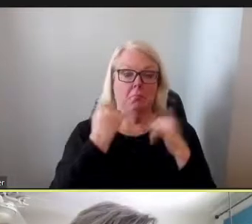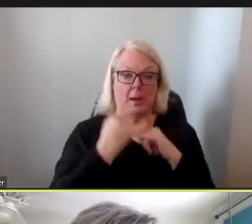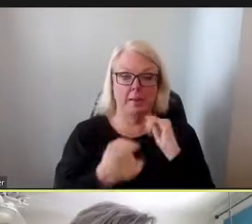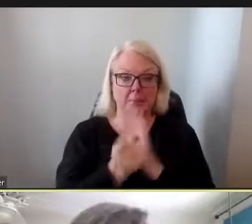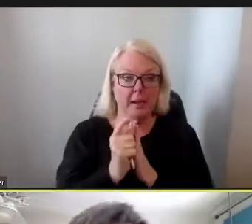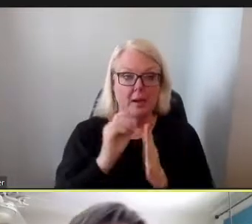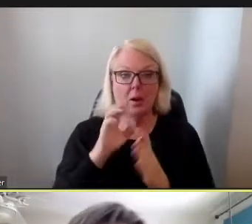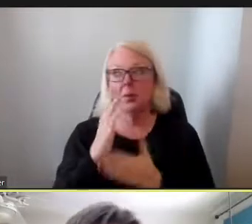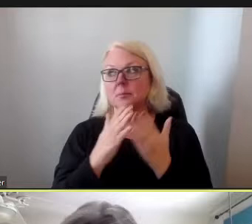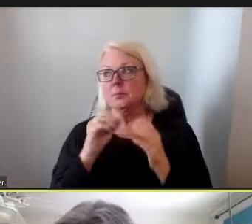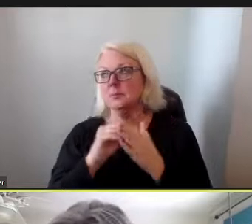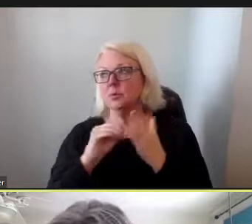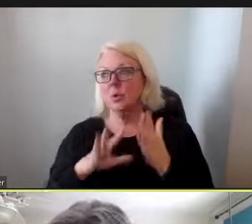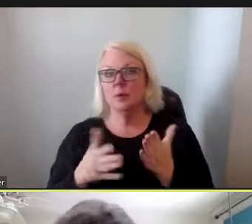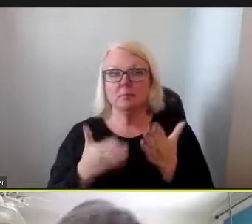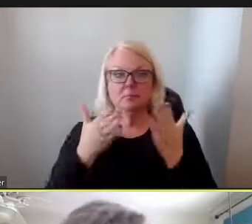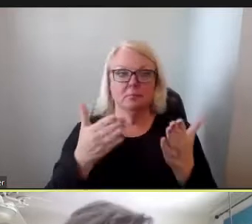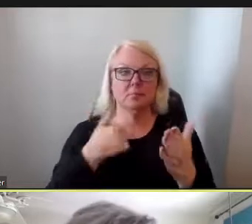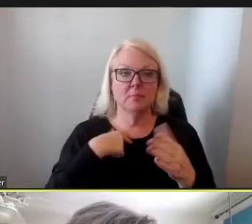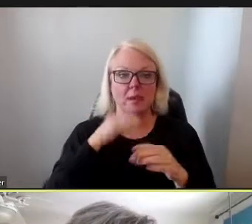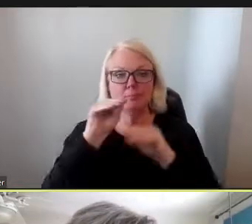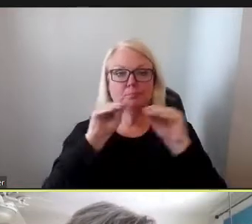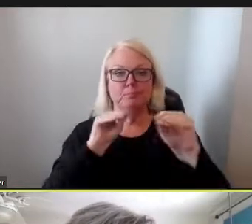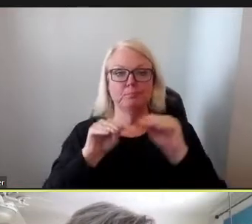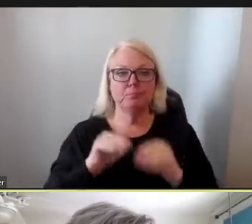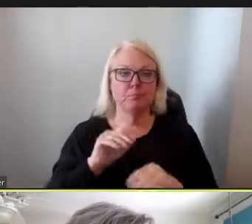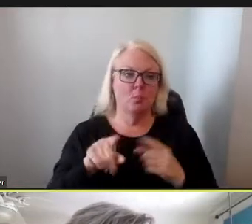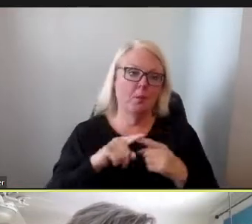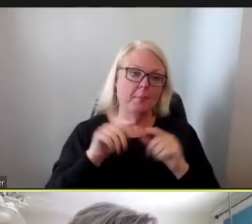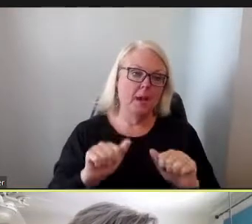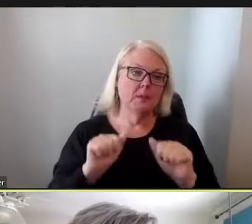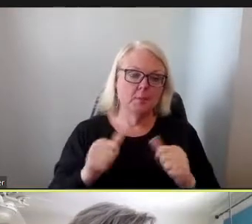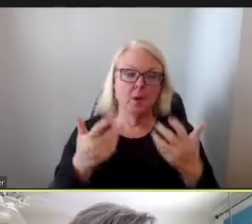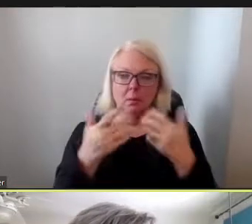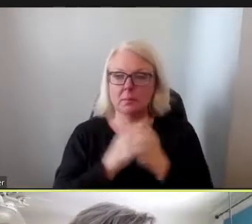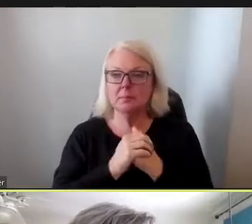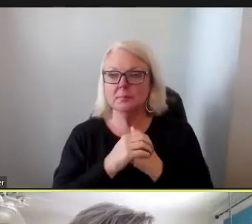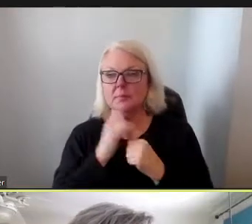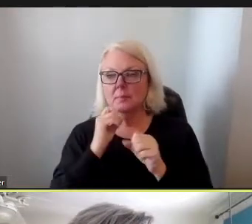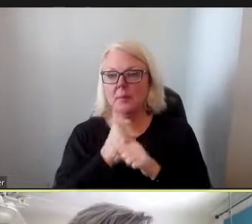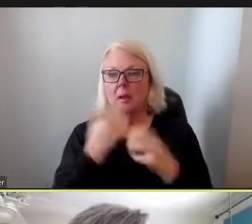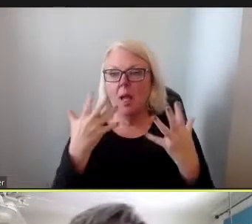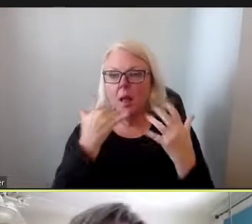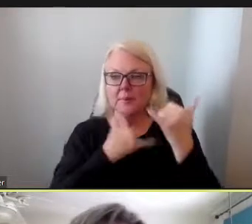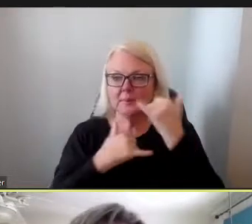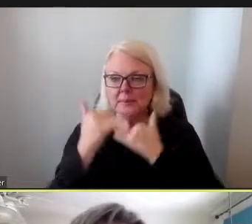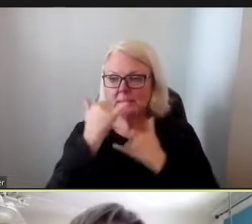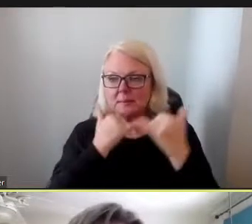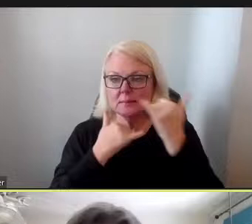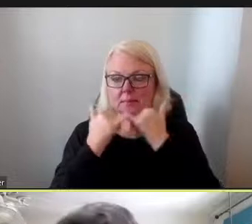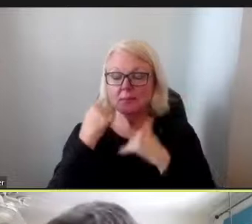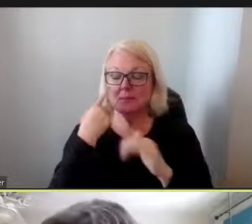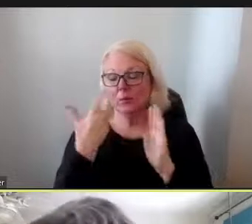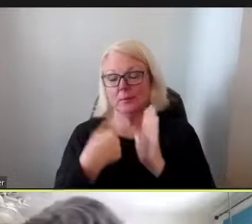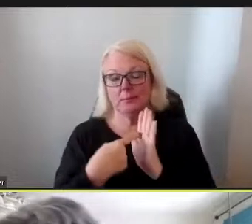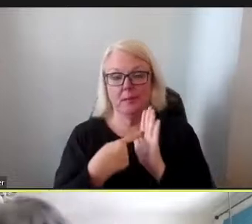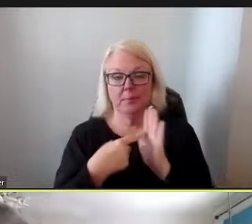students, and I implemented them as was possible. I also made lots of mistakes. For example,